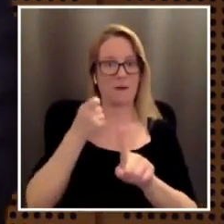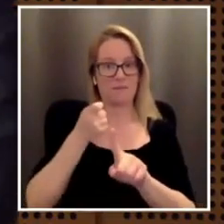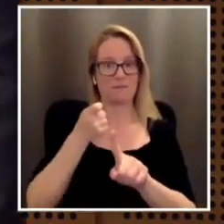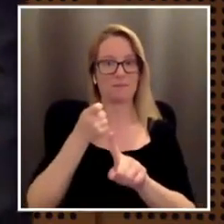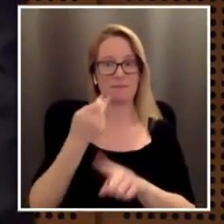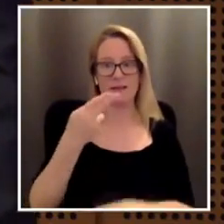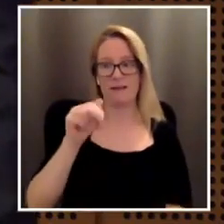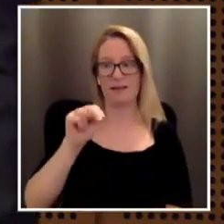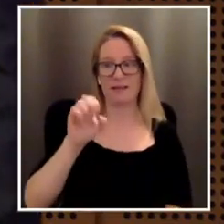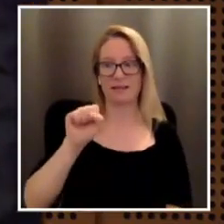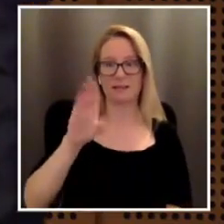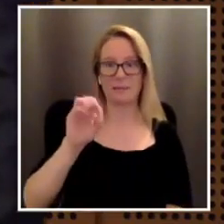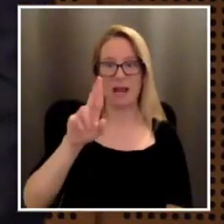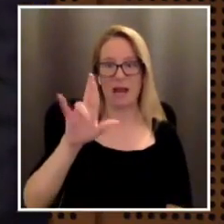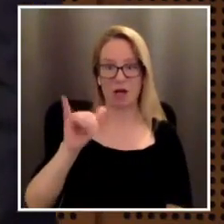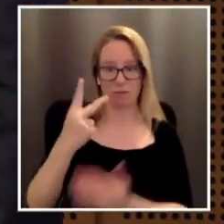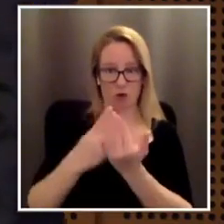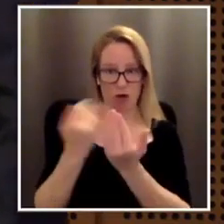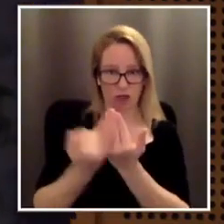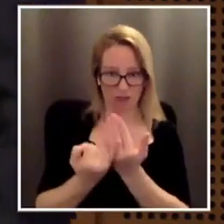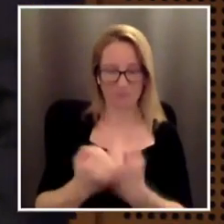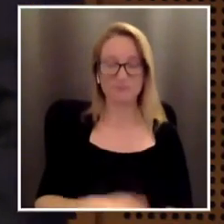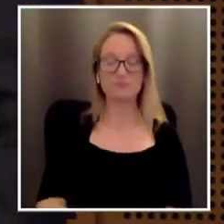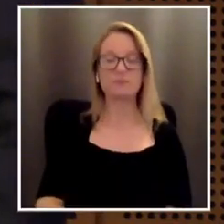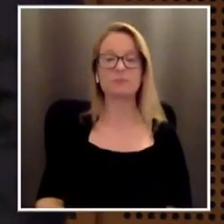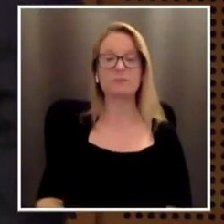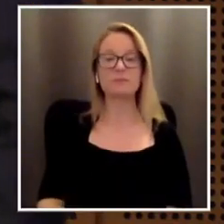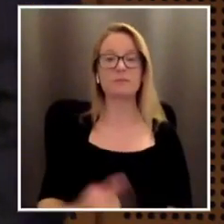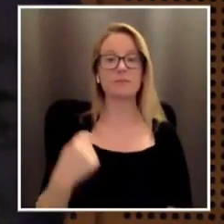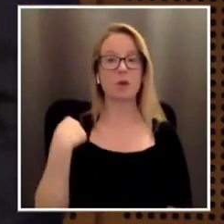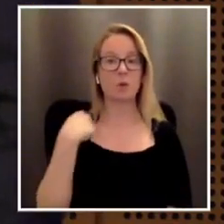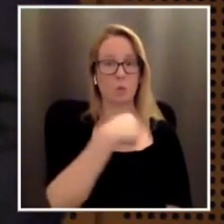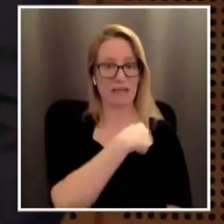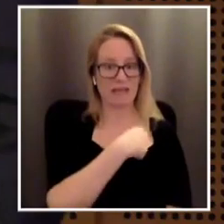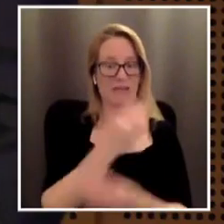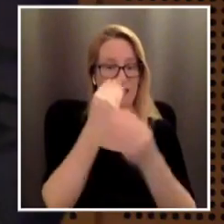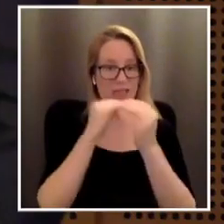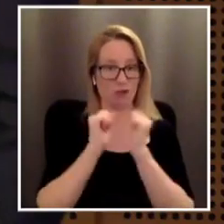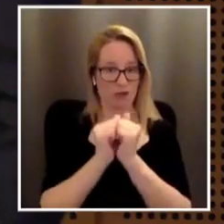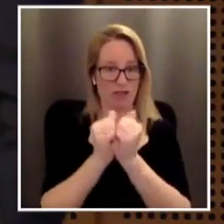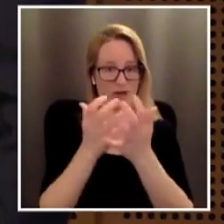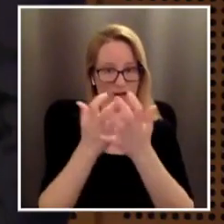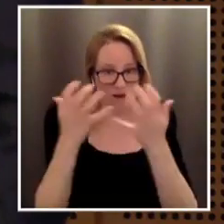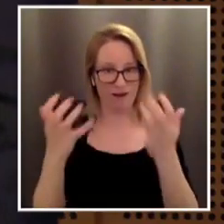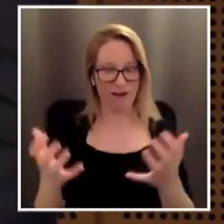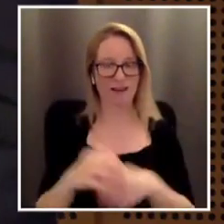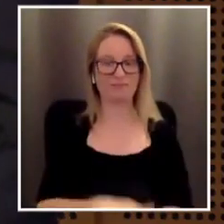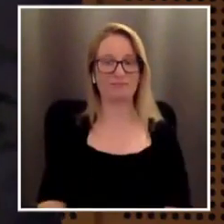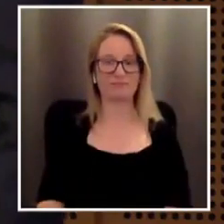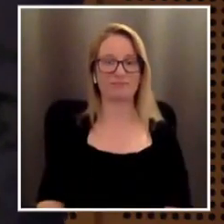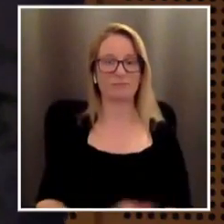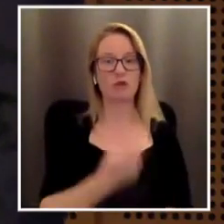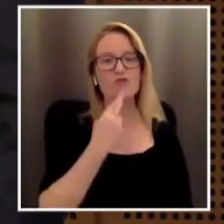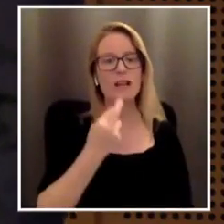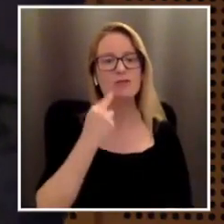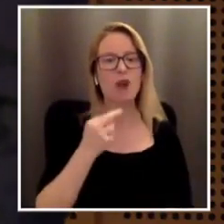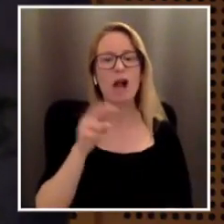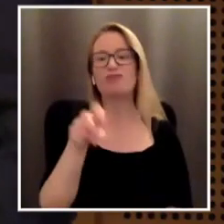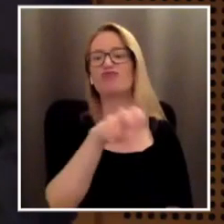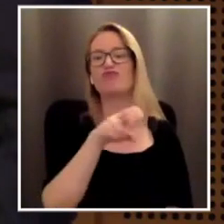Hansberry Project. We've broken bread, lots, restaurants throughout